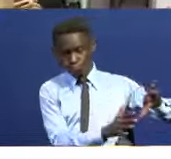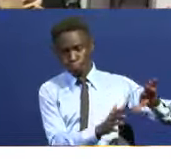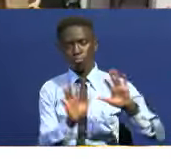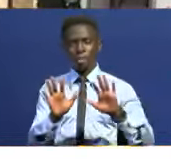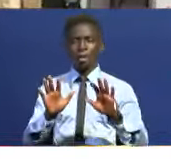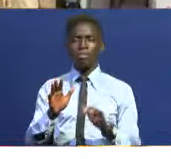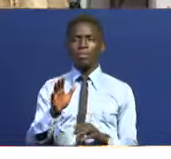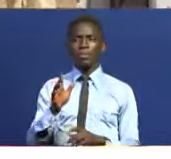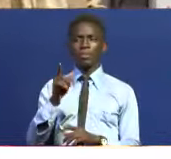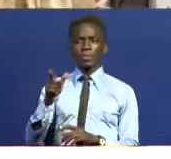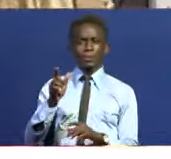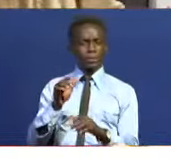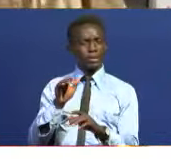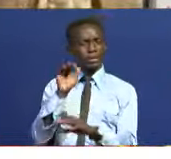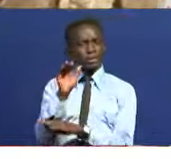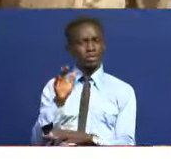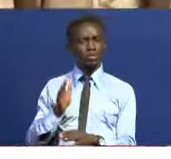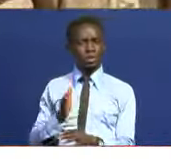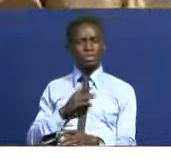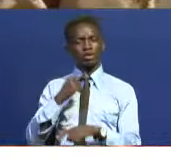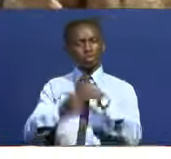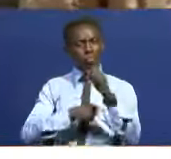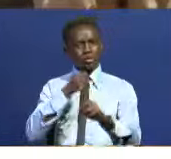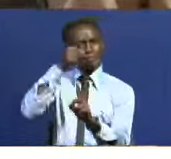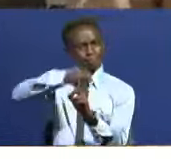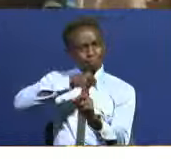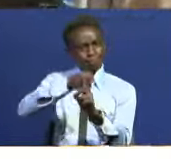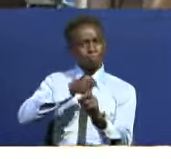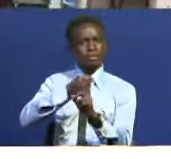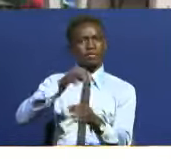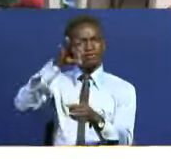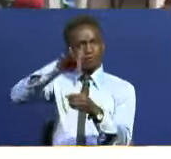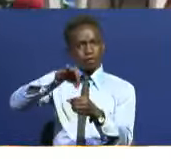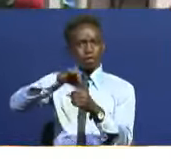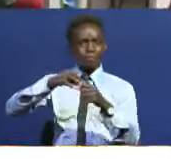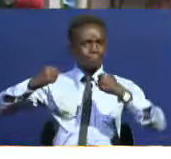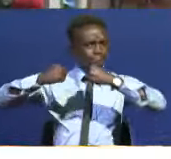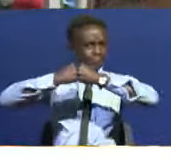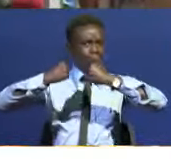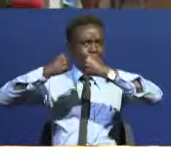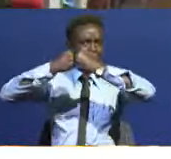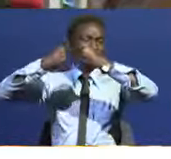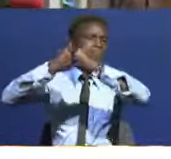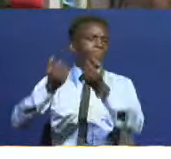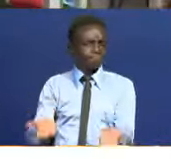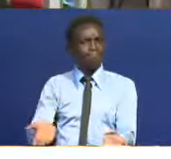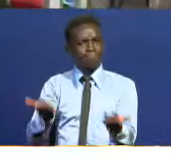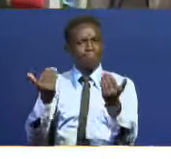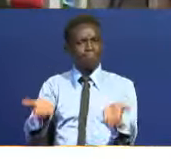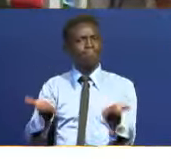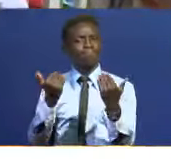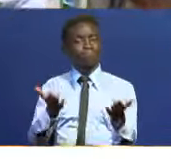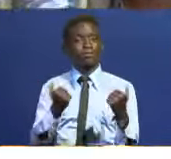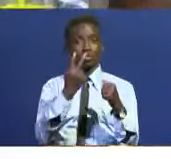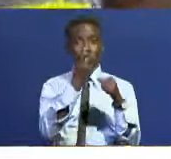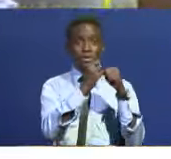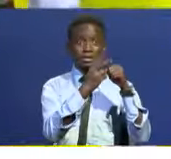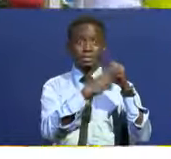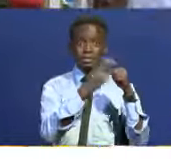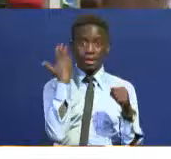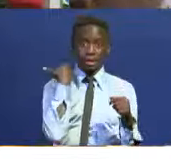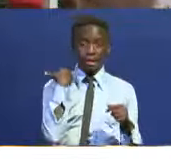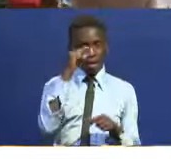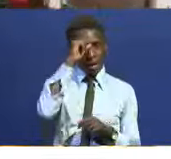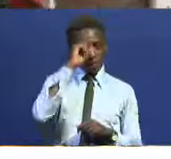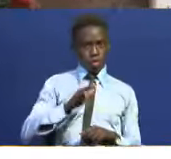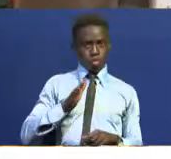women leaders to vie for these particular positions. It was about 2017, though, only three governors, and right now there are seven. They